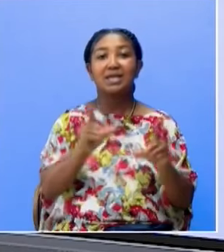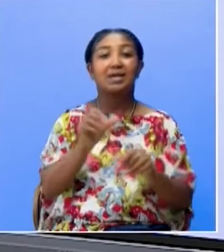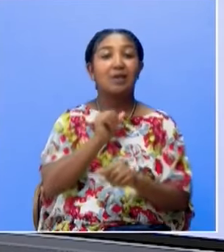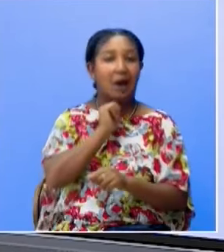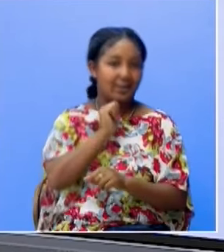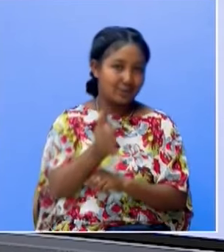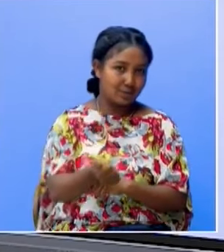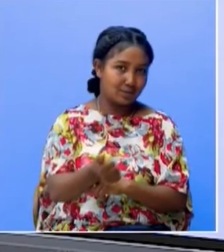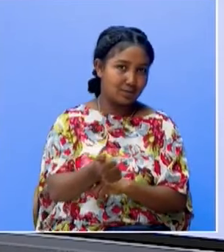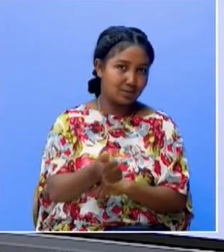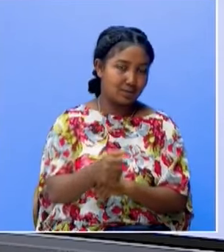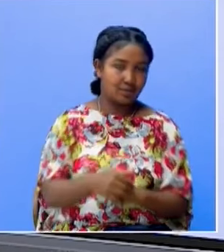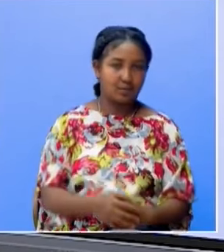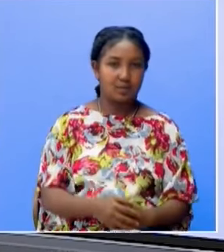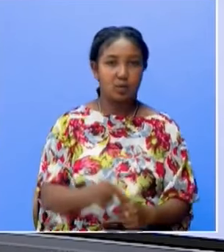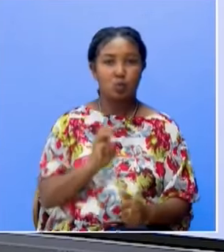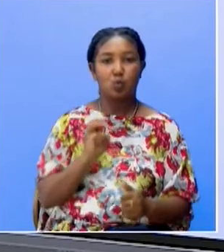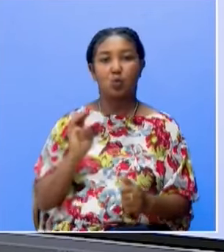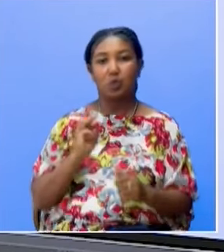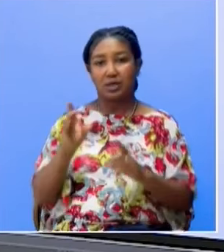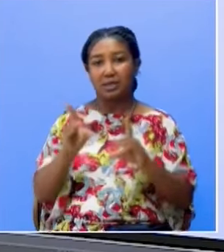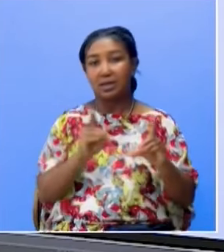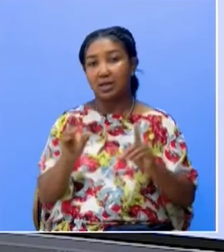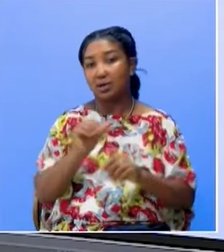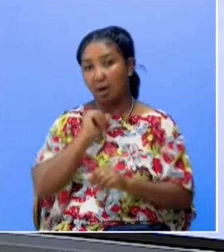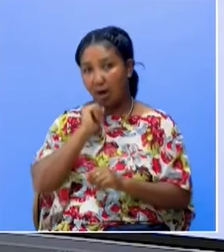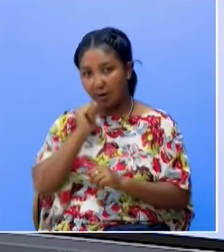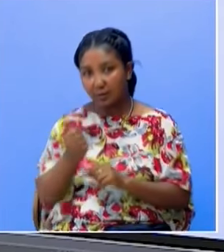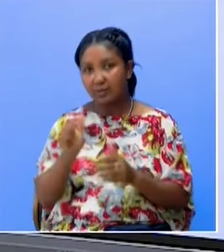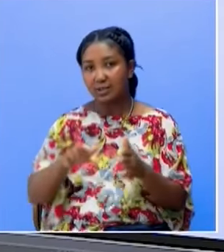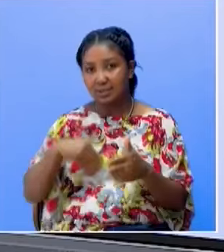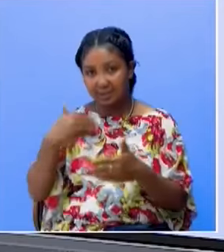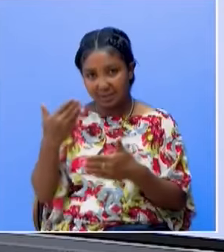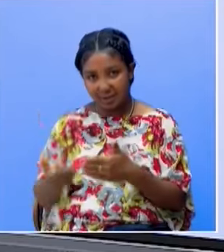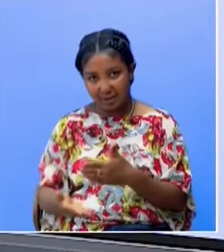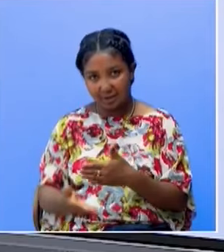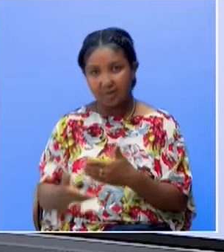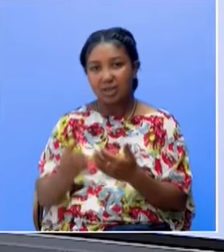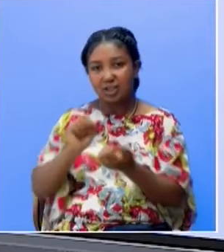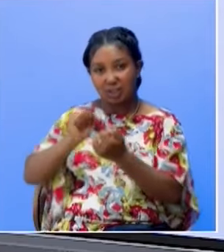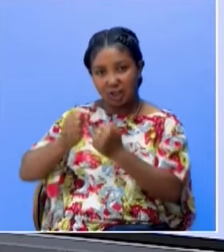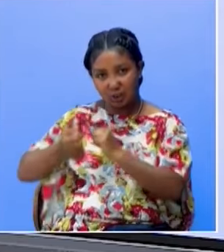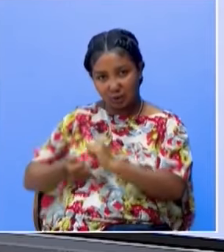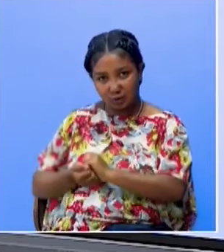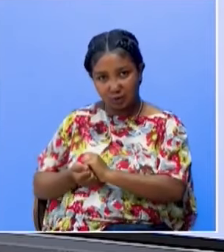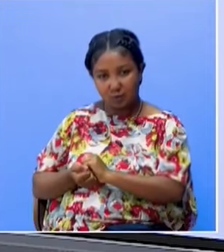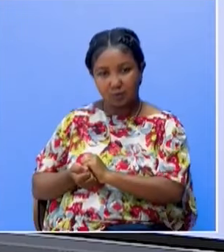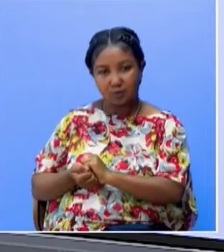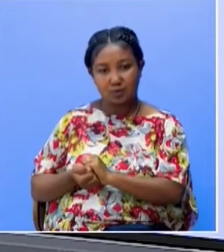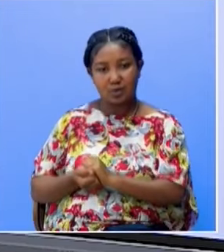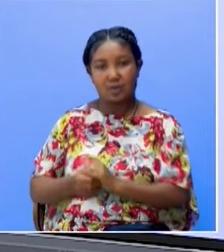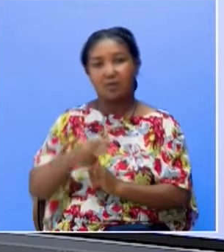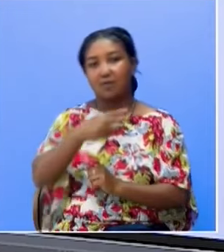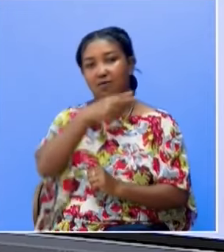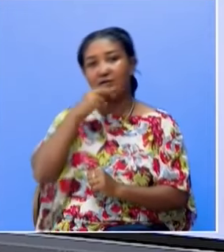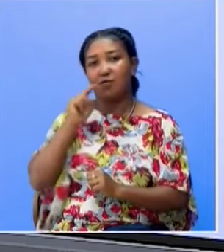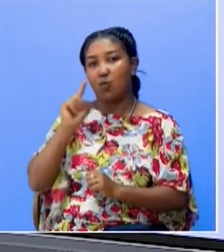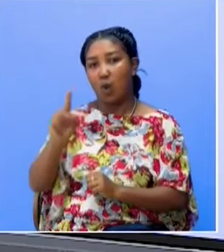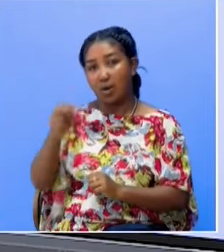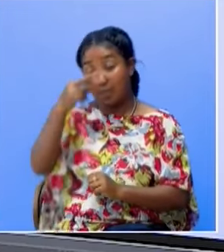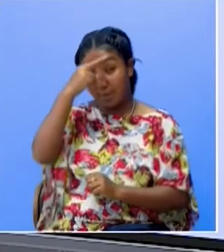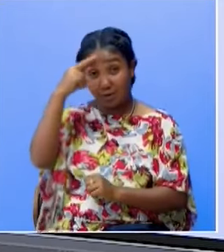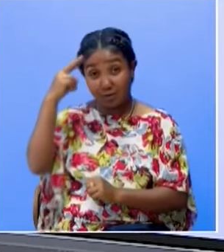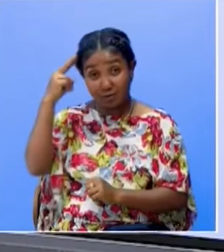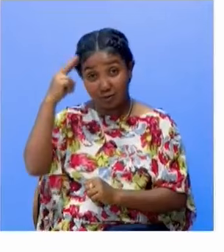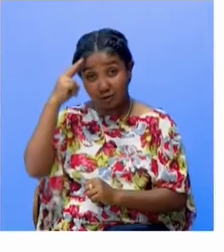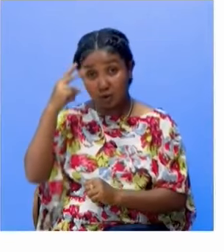not. We did not. Then we have to change this one into verb one. Because